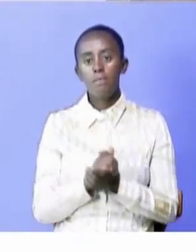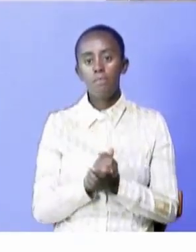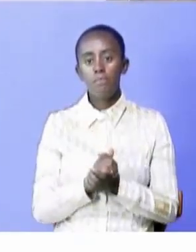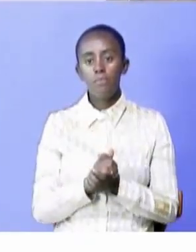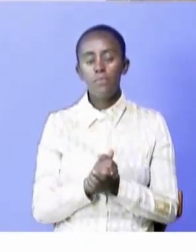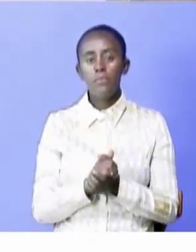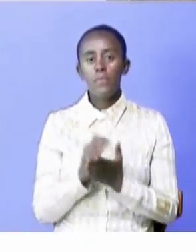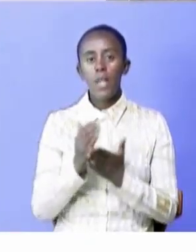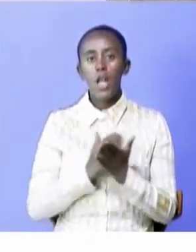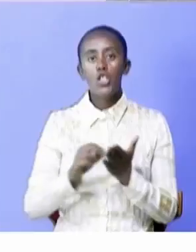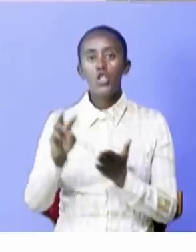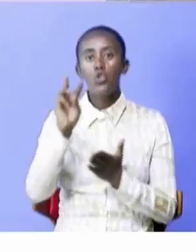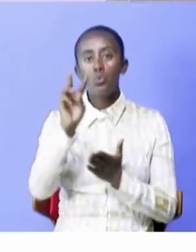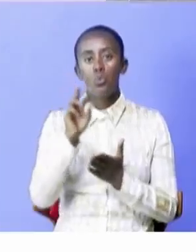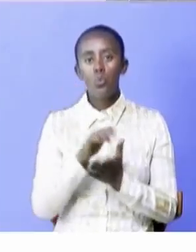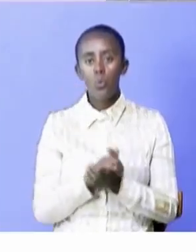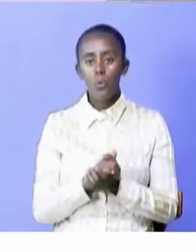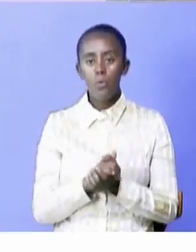2.